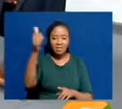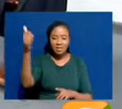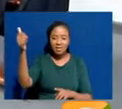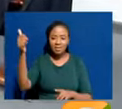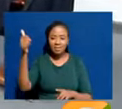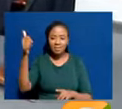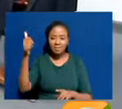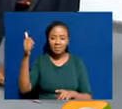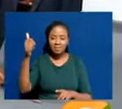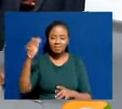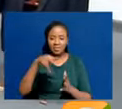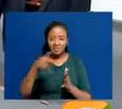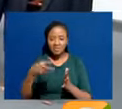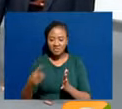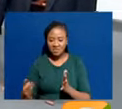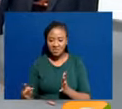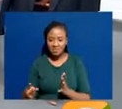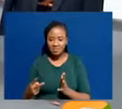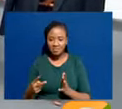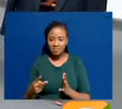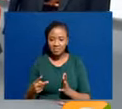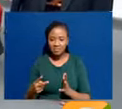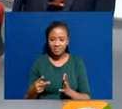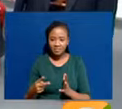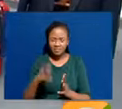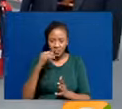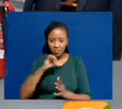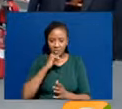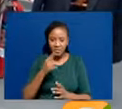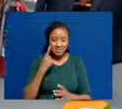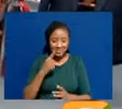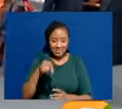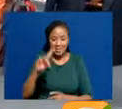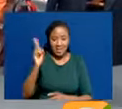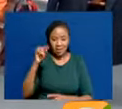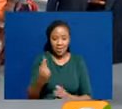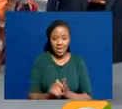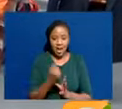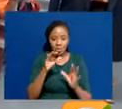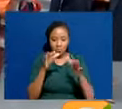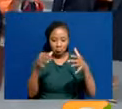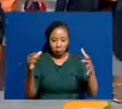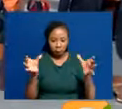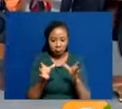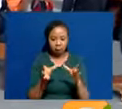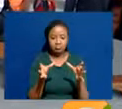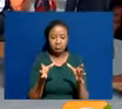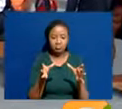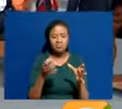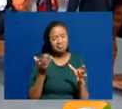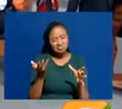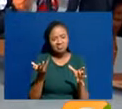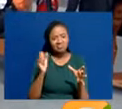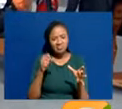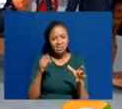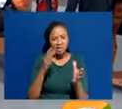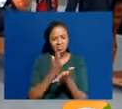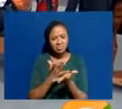We fall because of the law of averages. But why don't you treat Nairobi as an entity? And he said, you know what? Actually, let's do